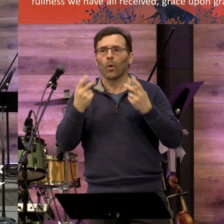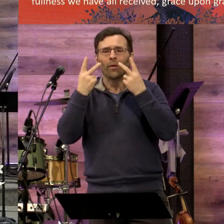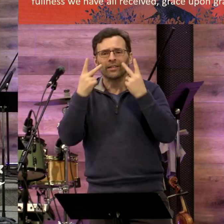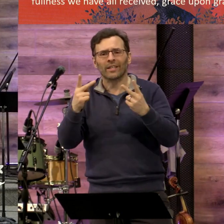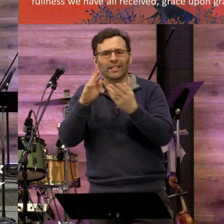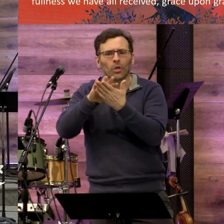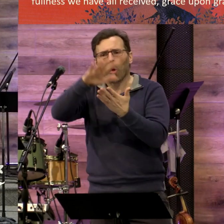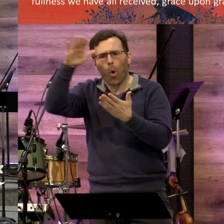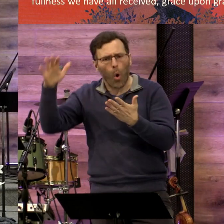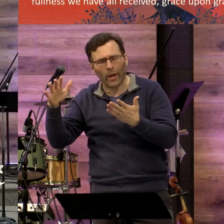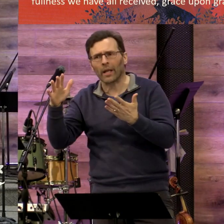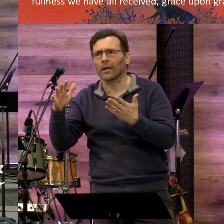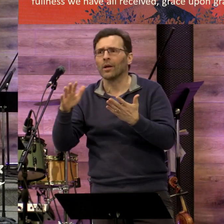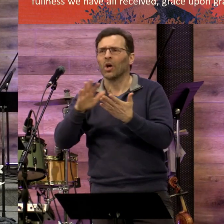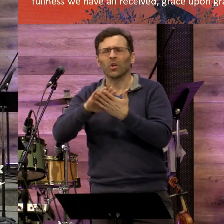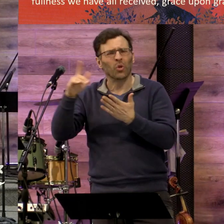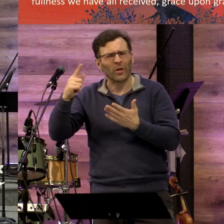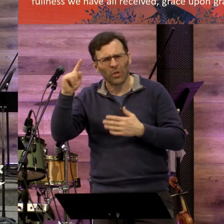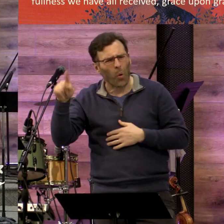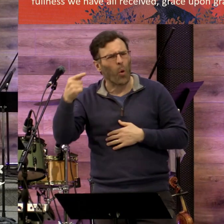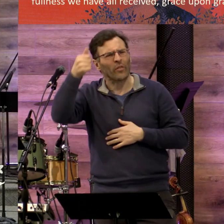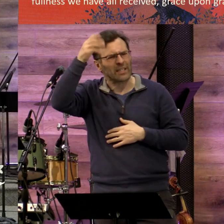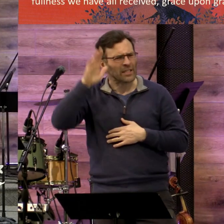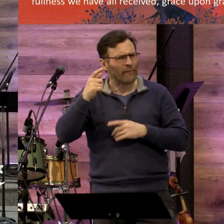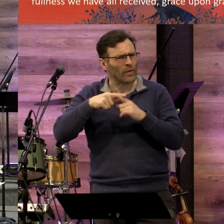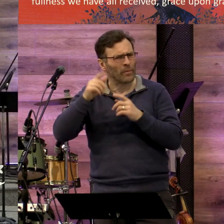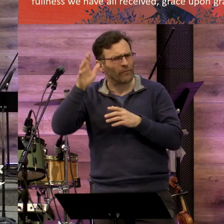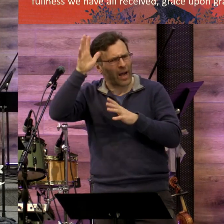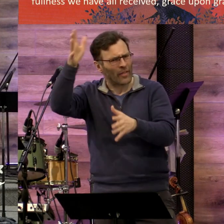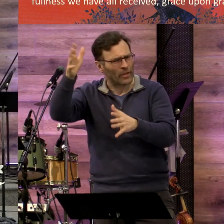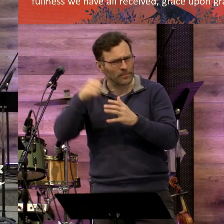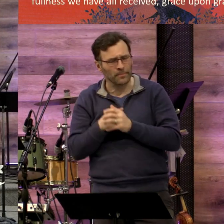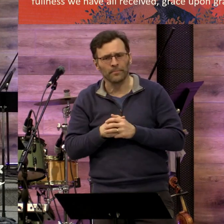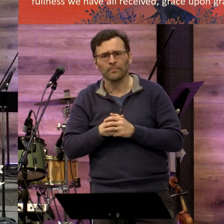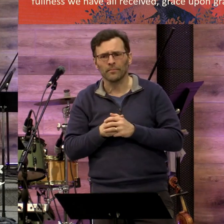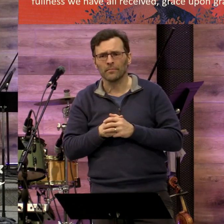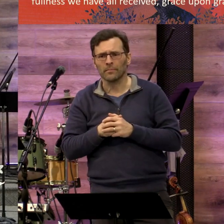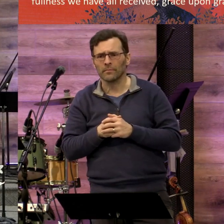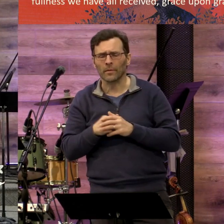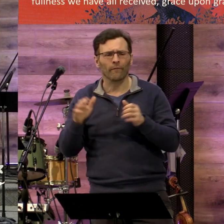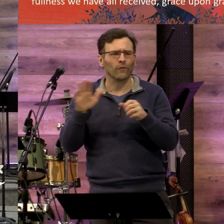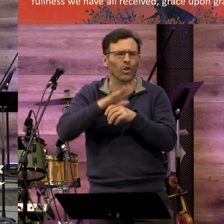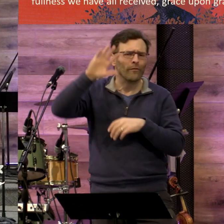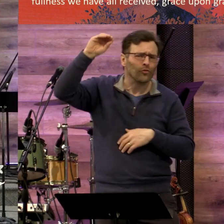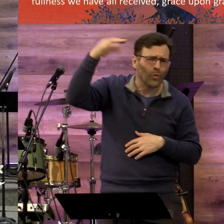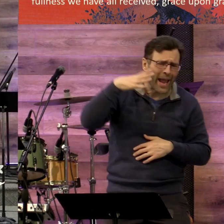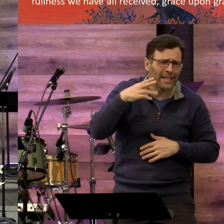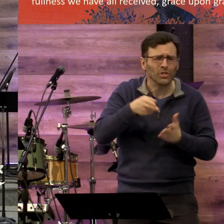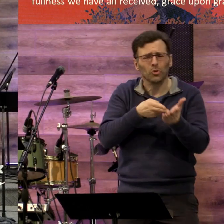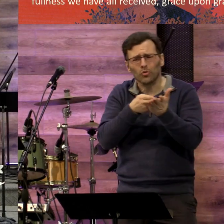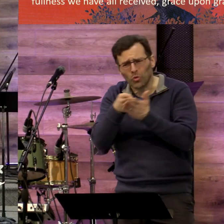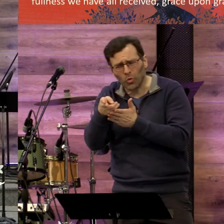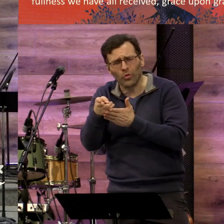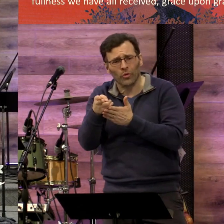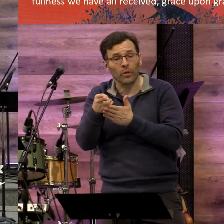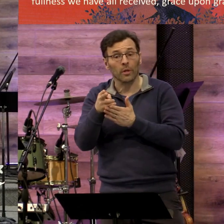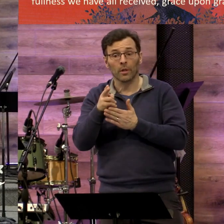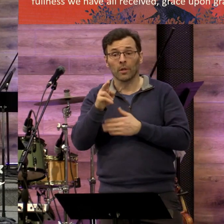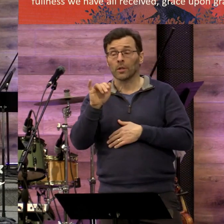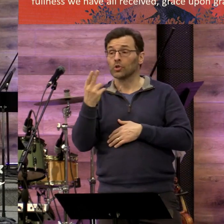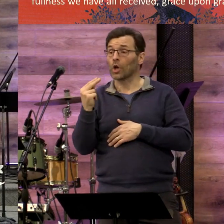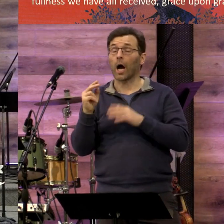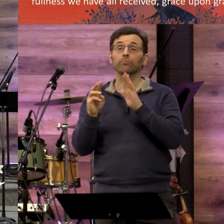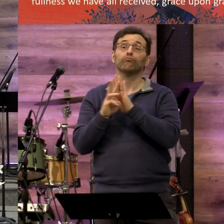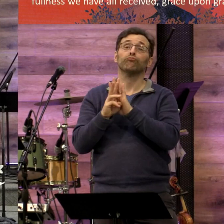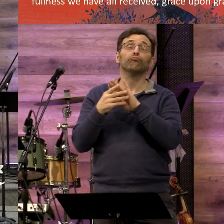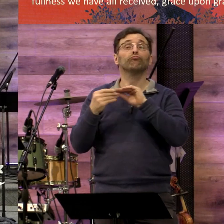his glory, glory as of the only Son from the Father, full of grace and truth. John bore witness about him